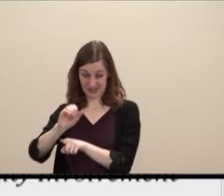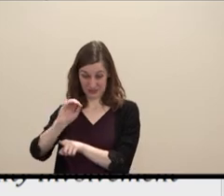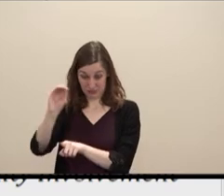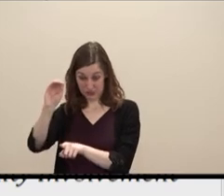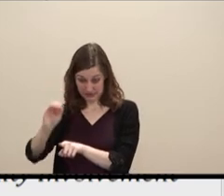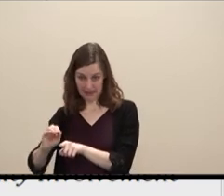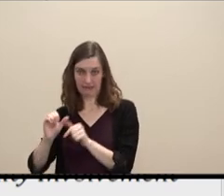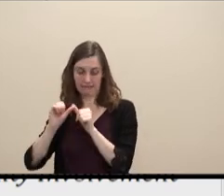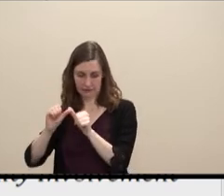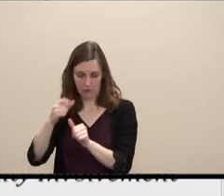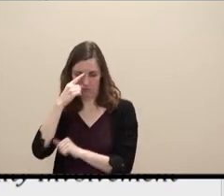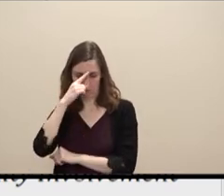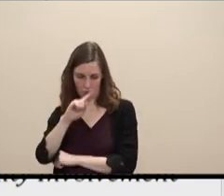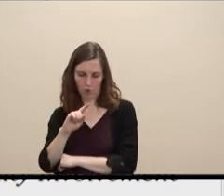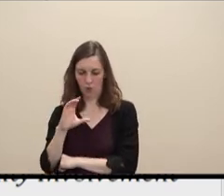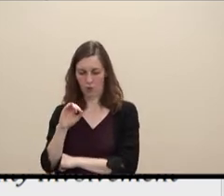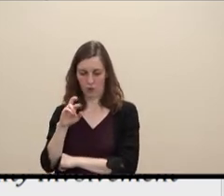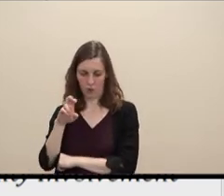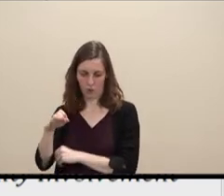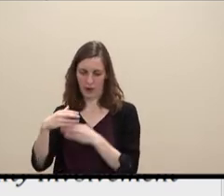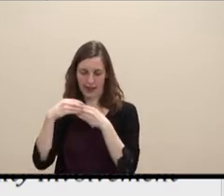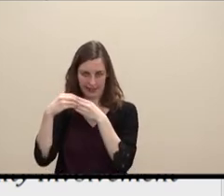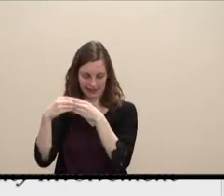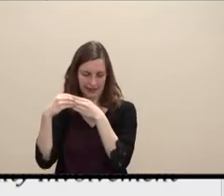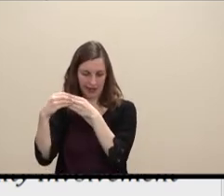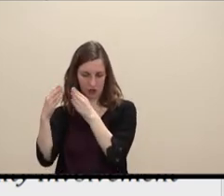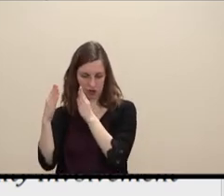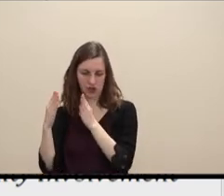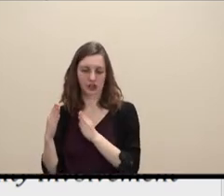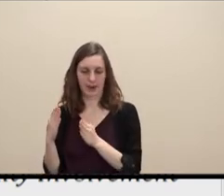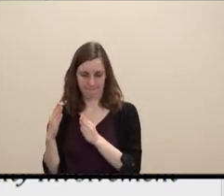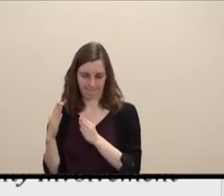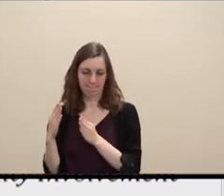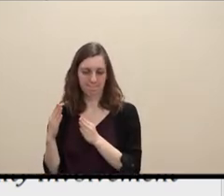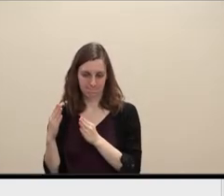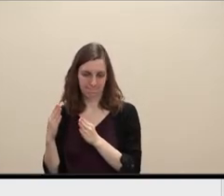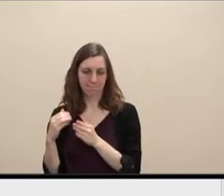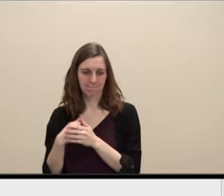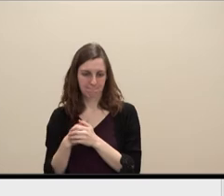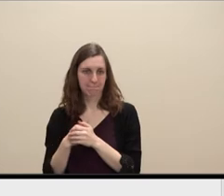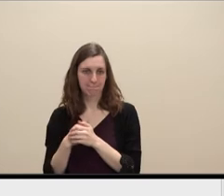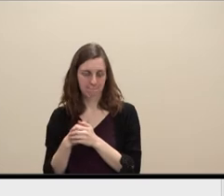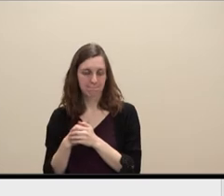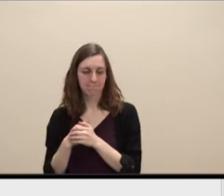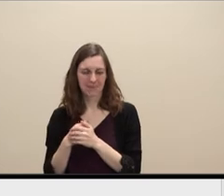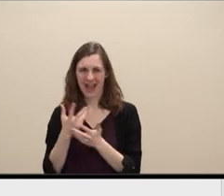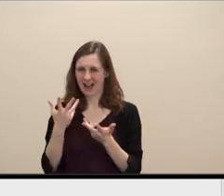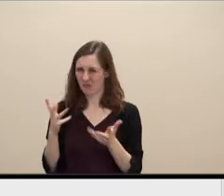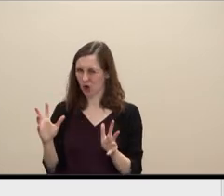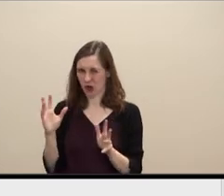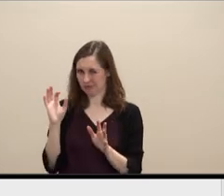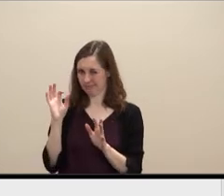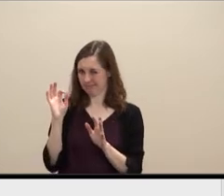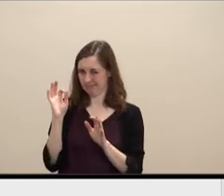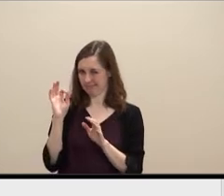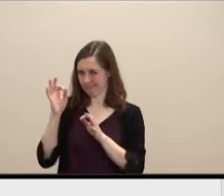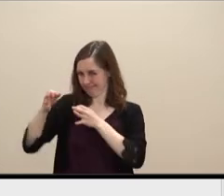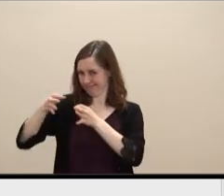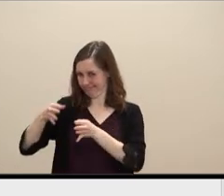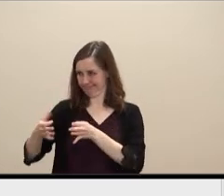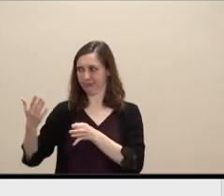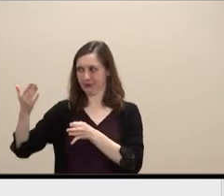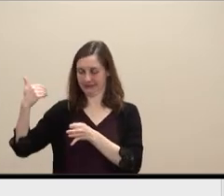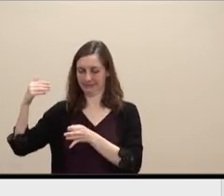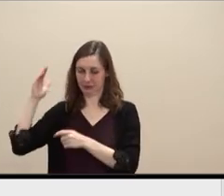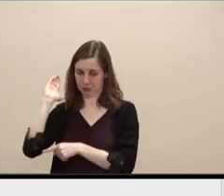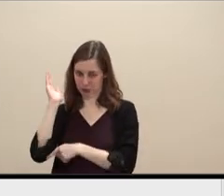on core leadership practices. And again, I've shared all of these with you in a previous presentation. But